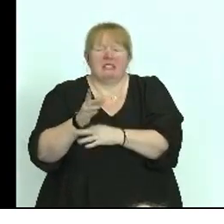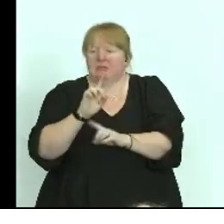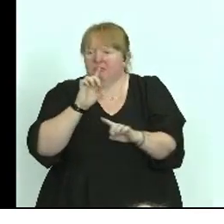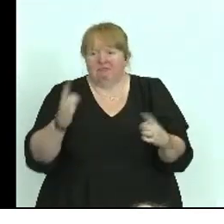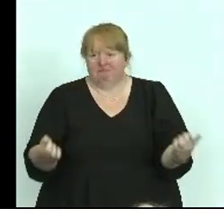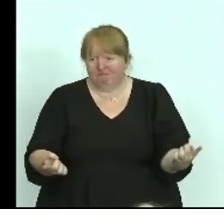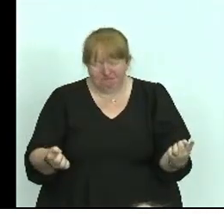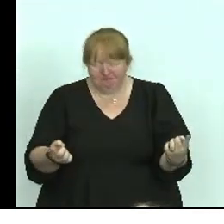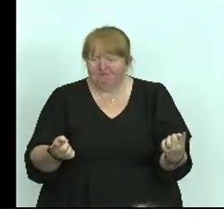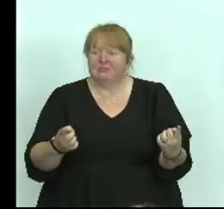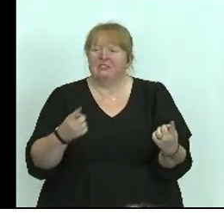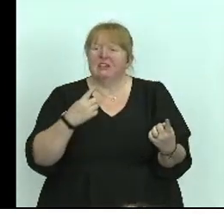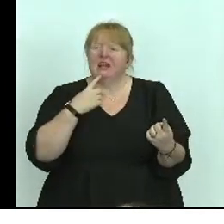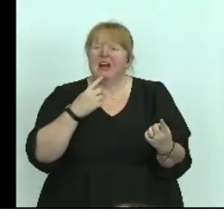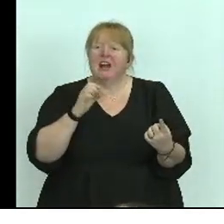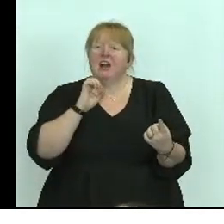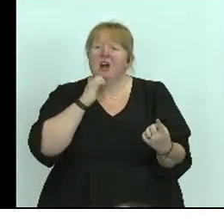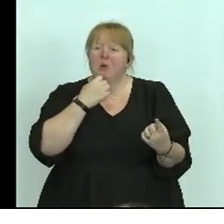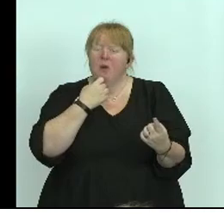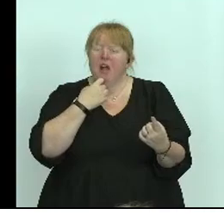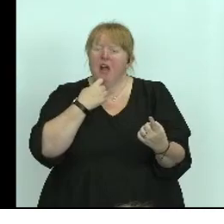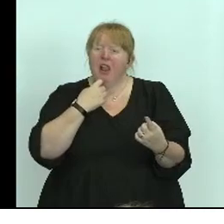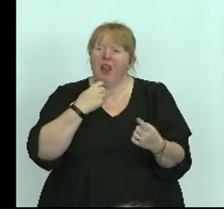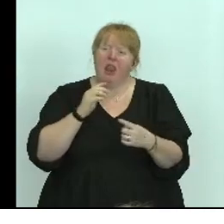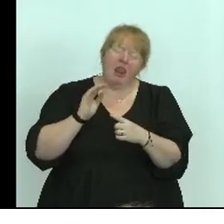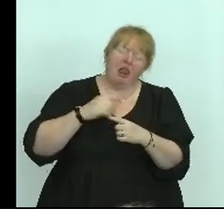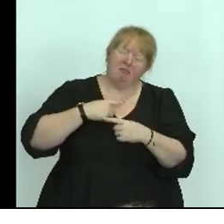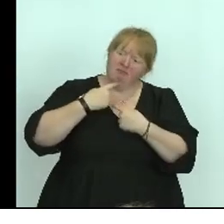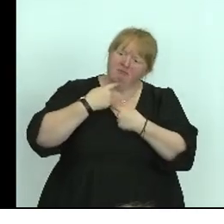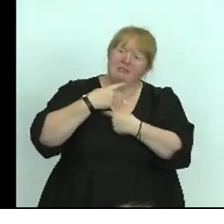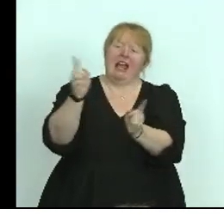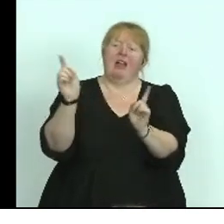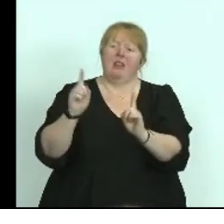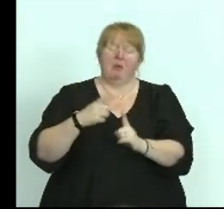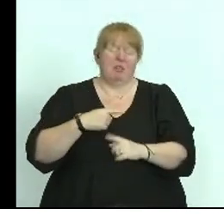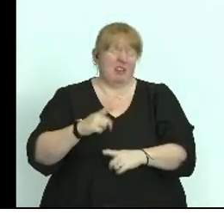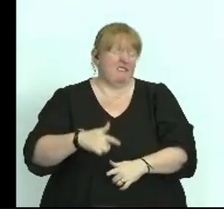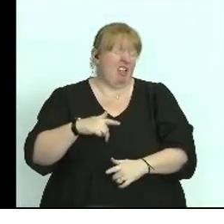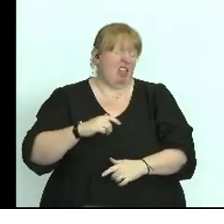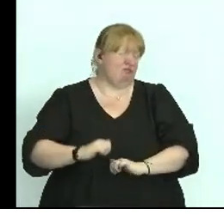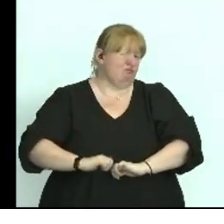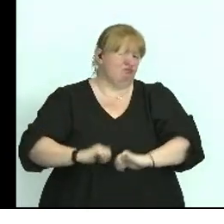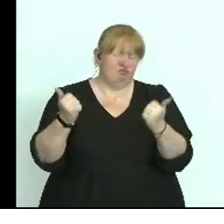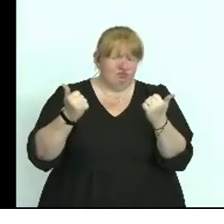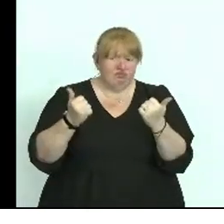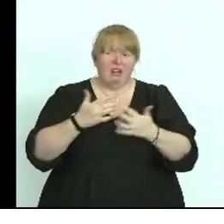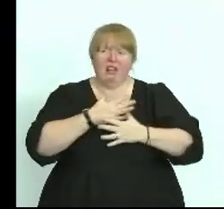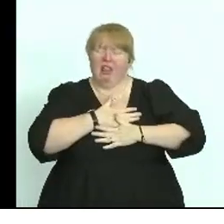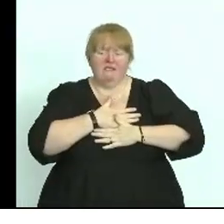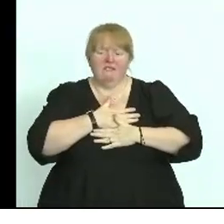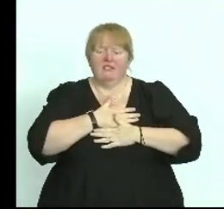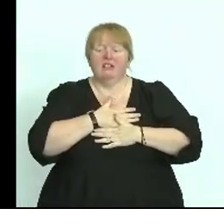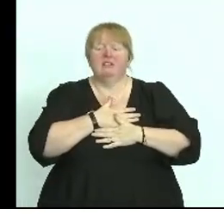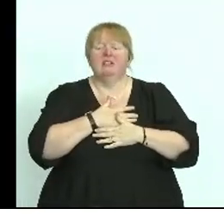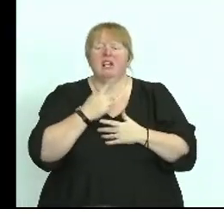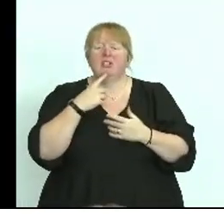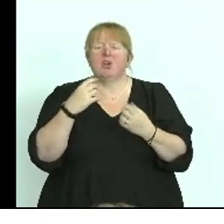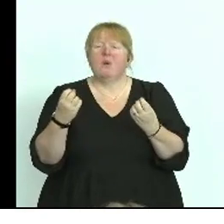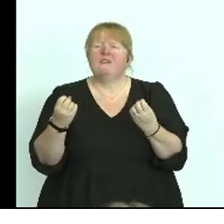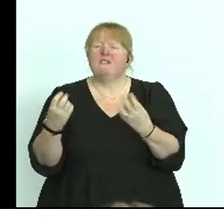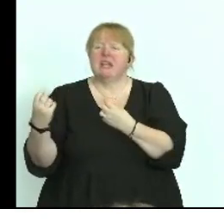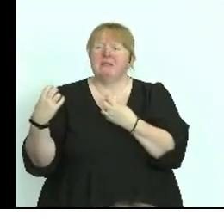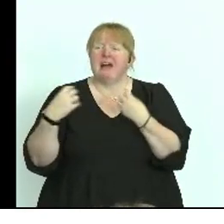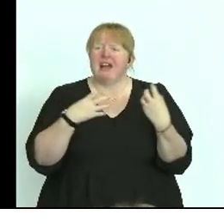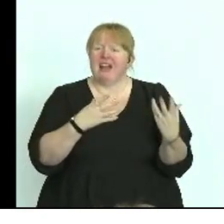accessible, and they tend to speak up about it, which is awesome and I love. So that is the feedback that